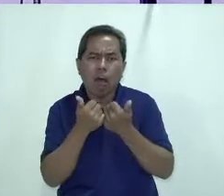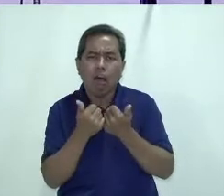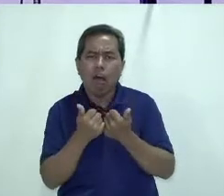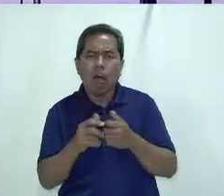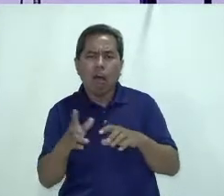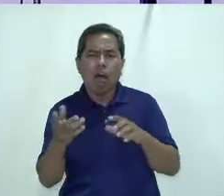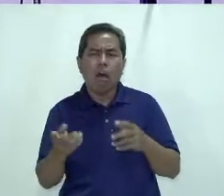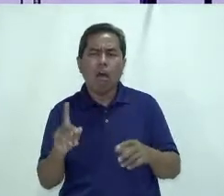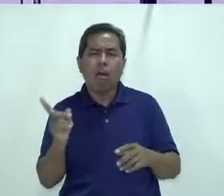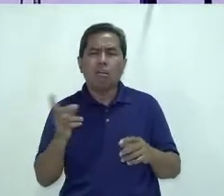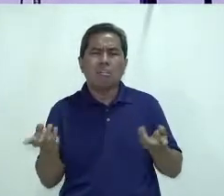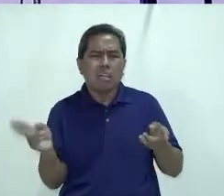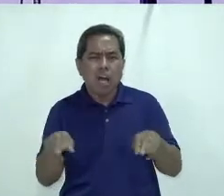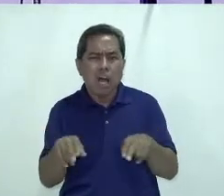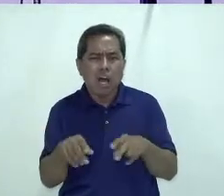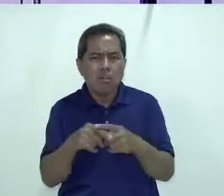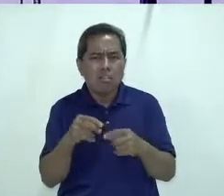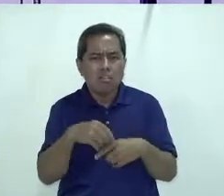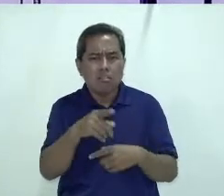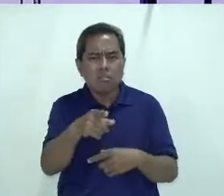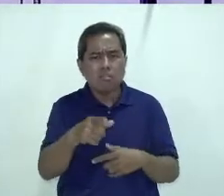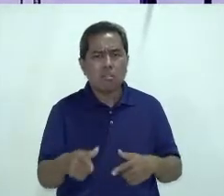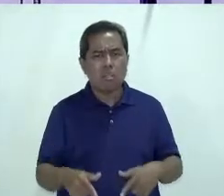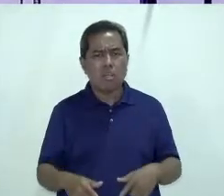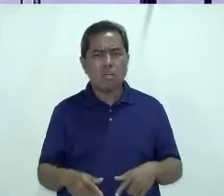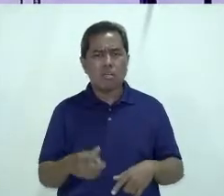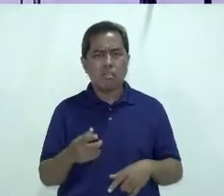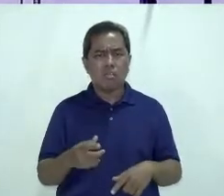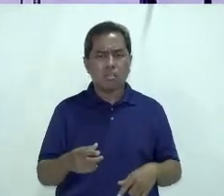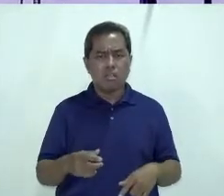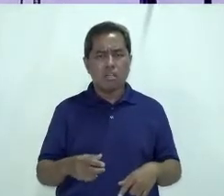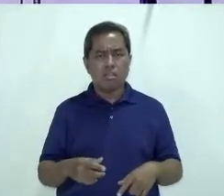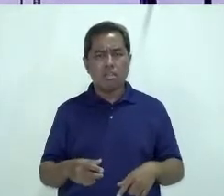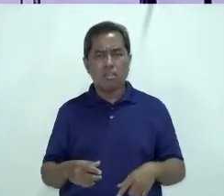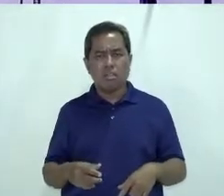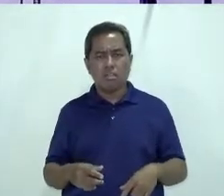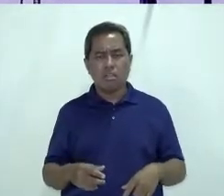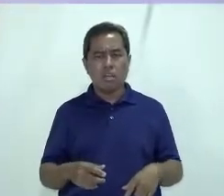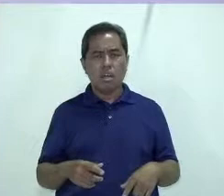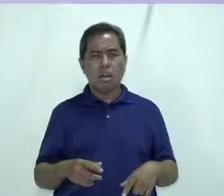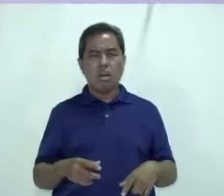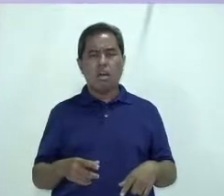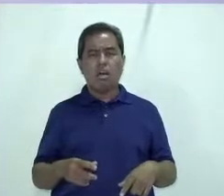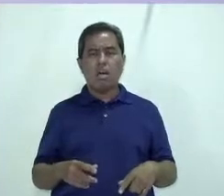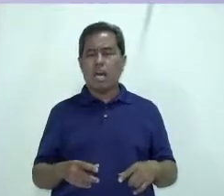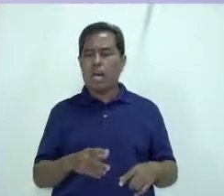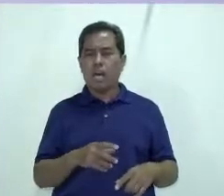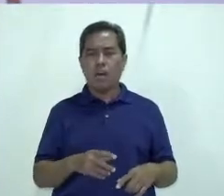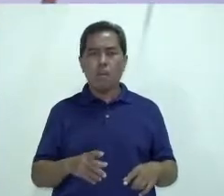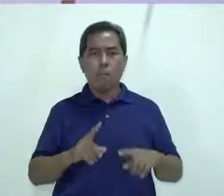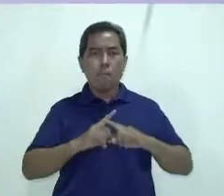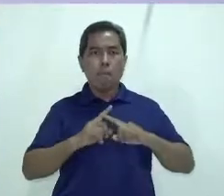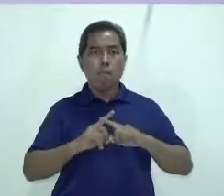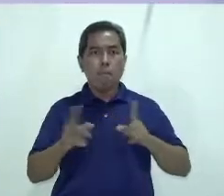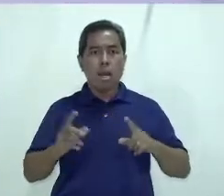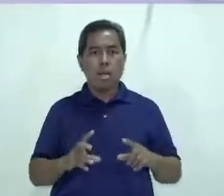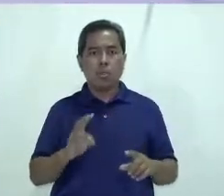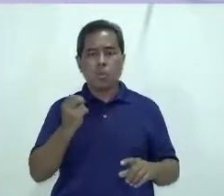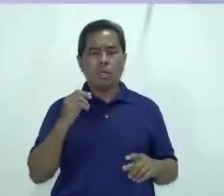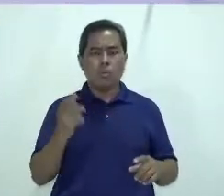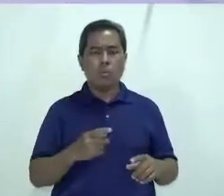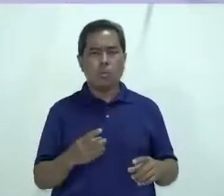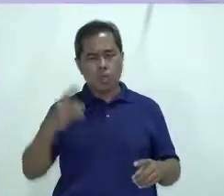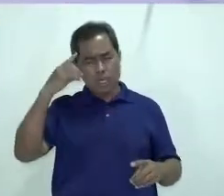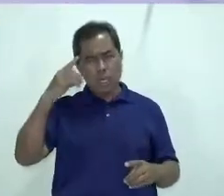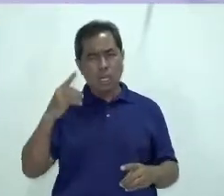say anything. Why? Because our physical posture communicates that. But the moment we decide, you know what,